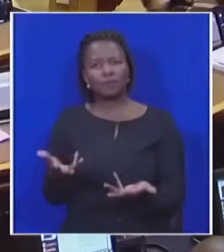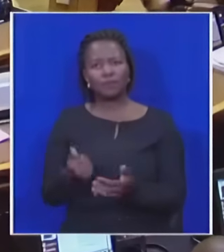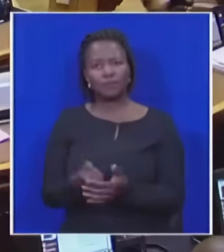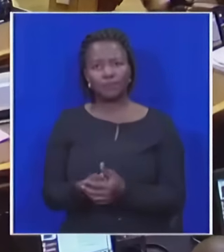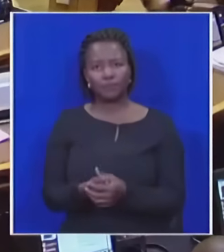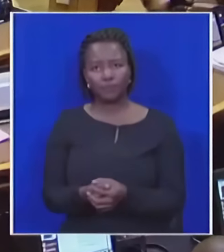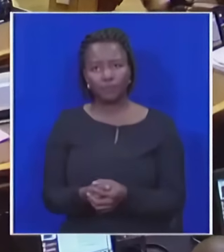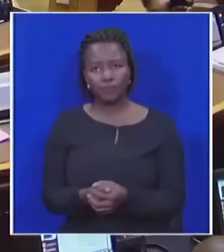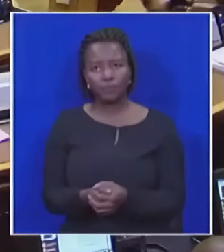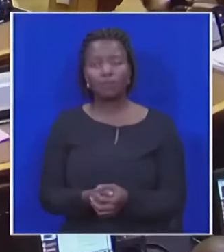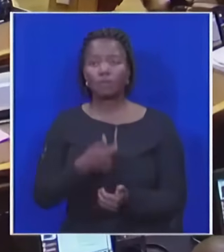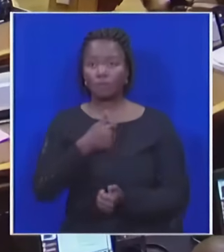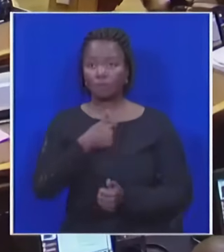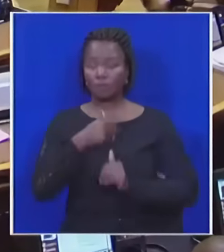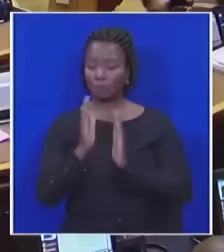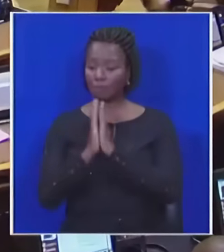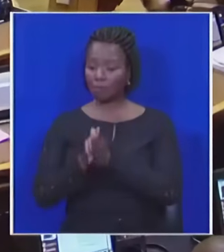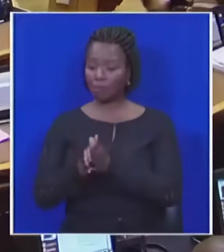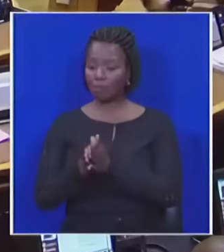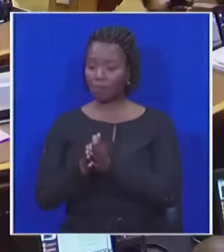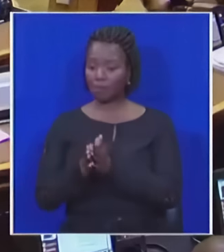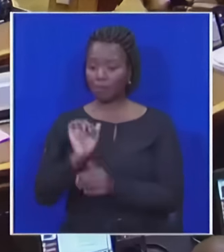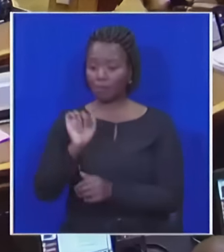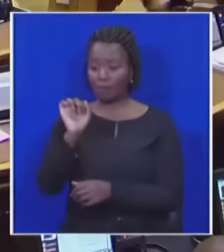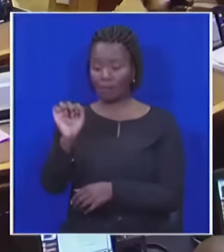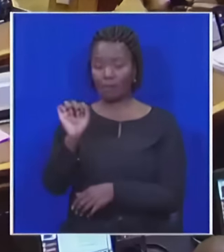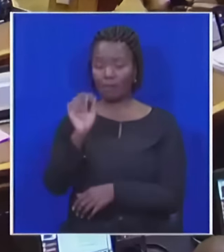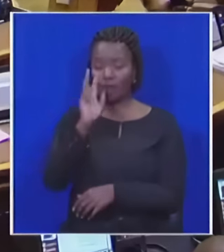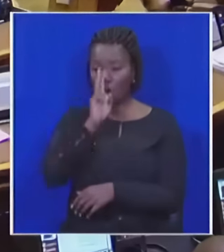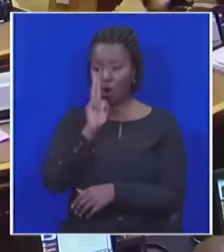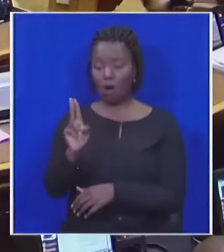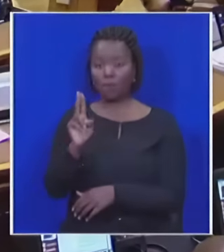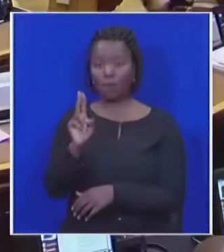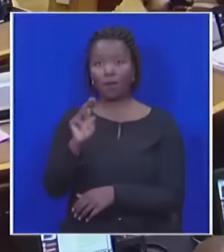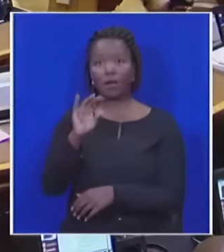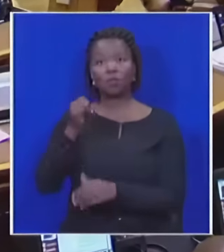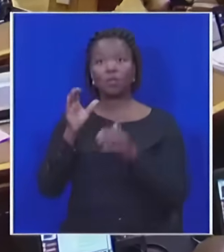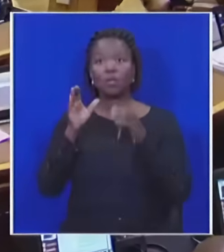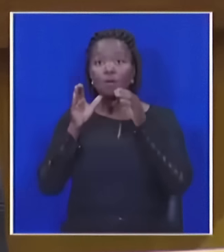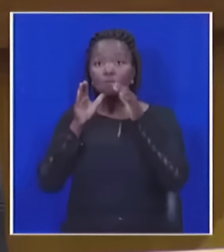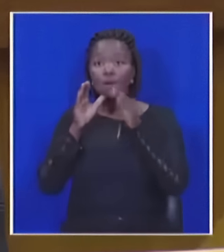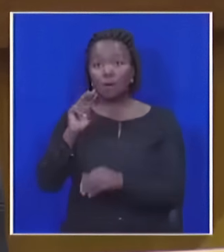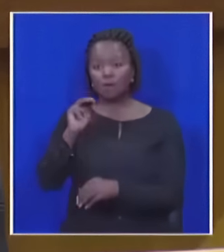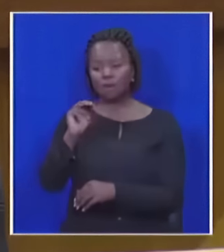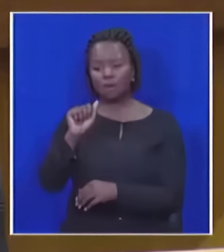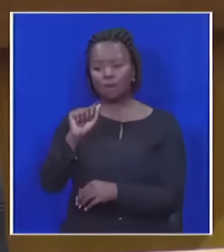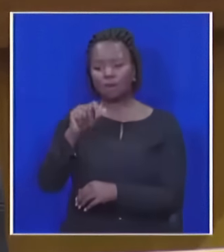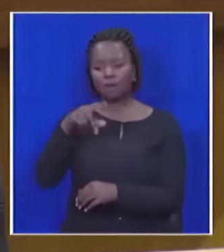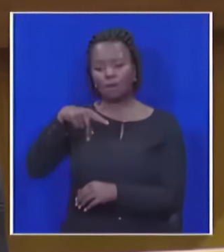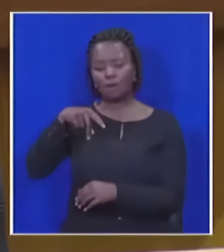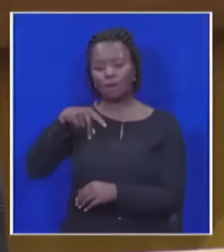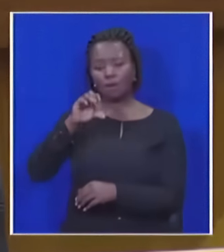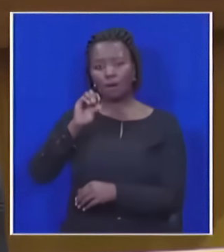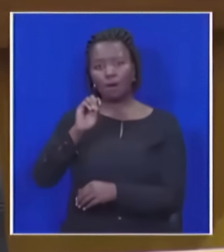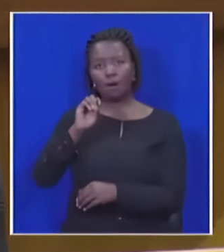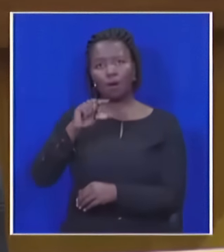I'm asking if Honorable Malema Mpoko would take a question. Honorable yes. Maloma, are you prepared to take bring a it. question? Yes,